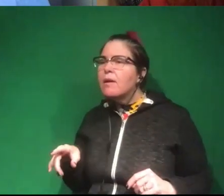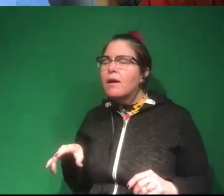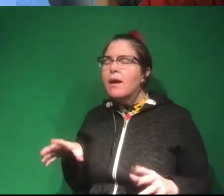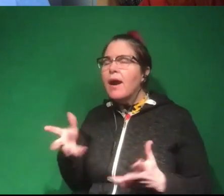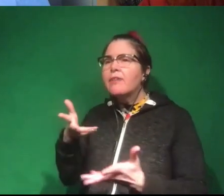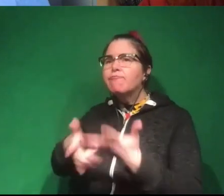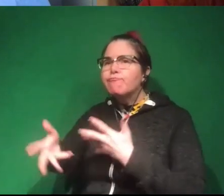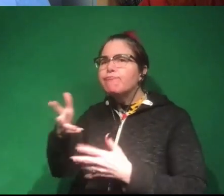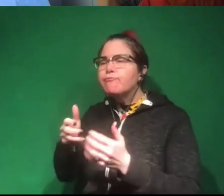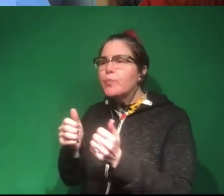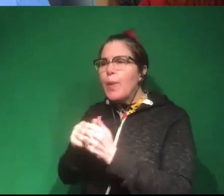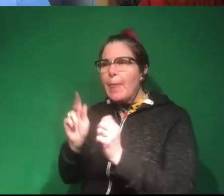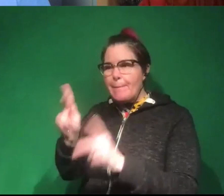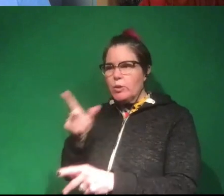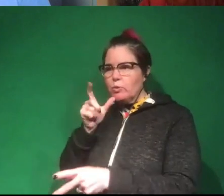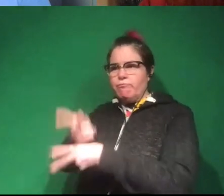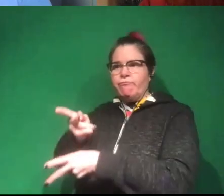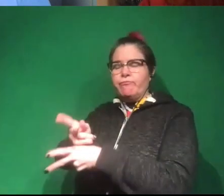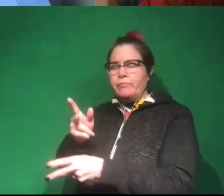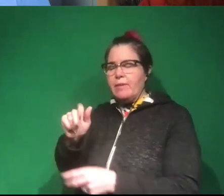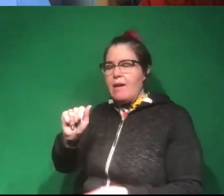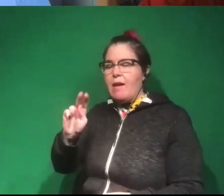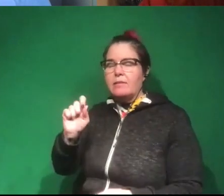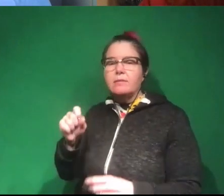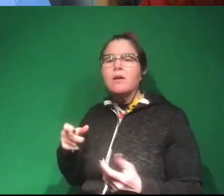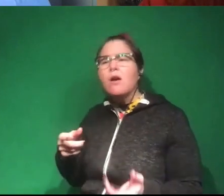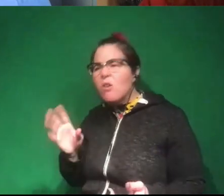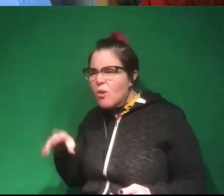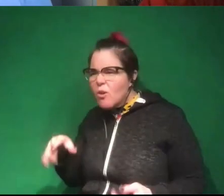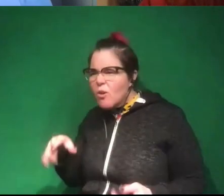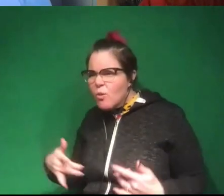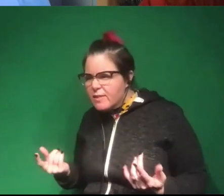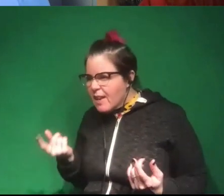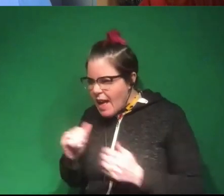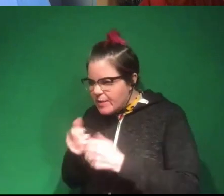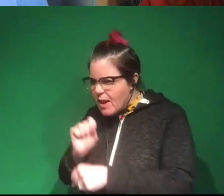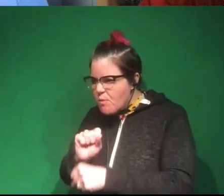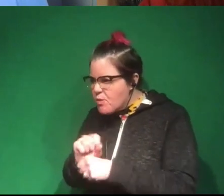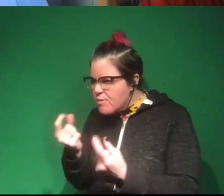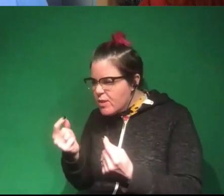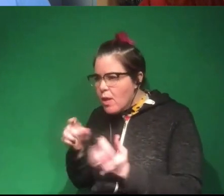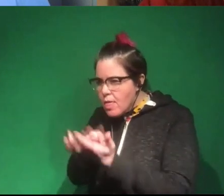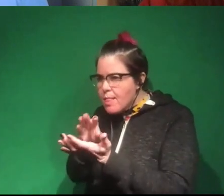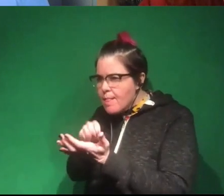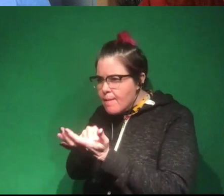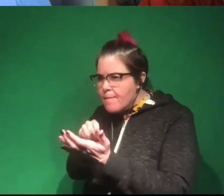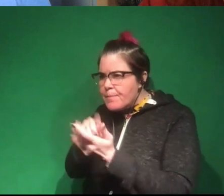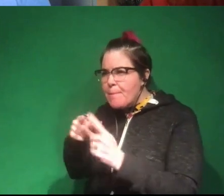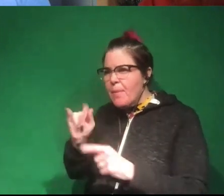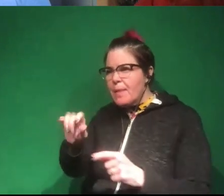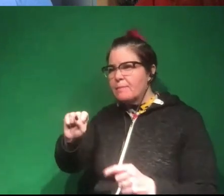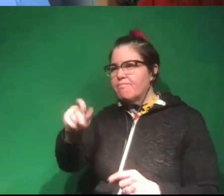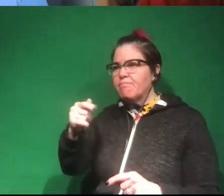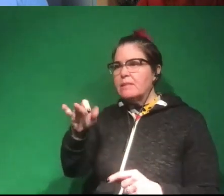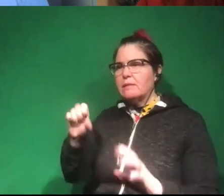the person taking care of the ants every now and then. I'd be like, hey, what's that? How does that work? And I learned everything about the species. And